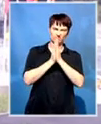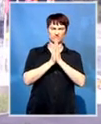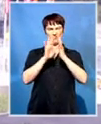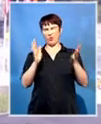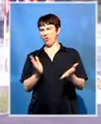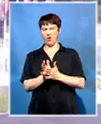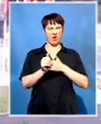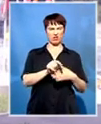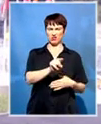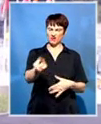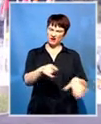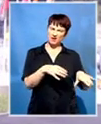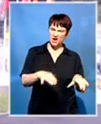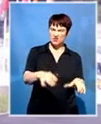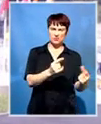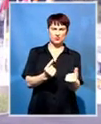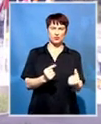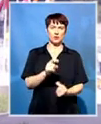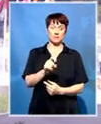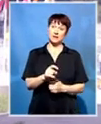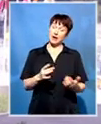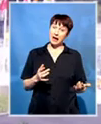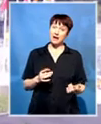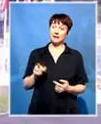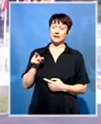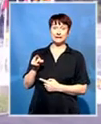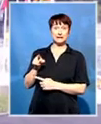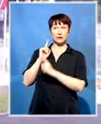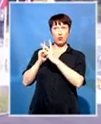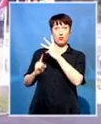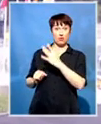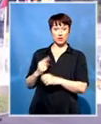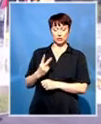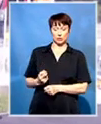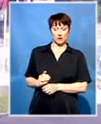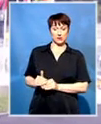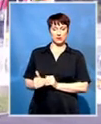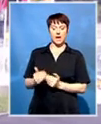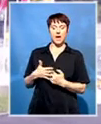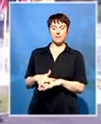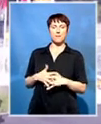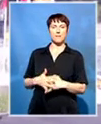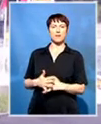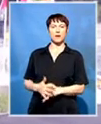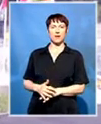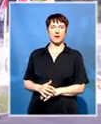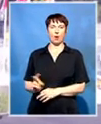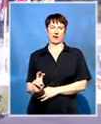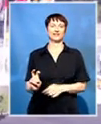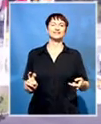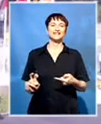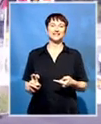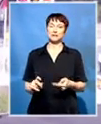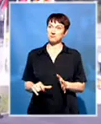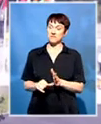Of course, it is important how these SDGs are implemented over the next two years, so that we don't talk, as Francis spoke